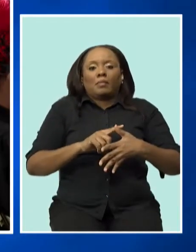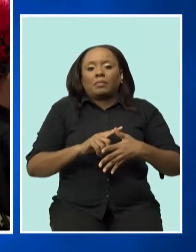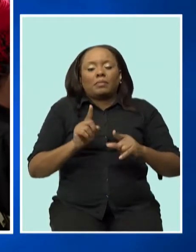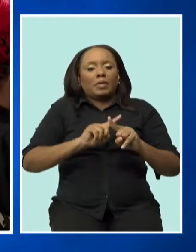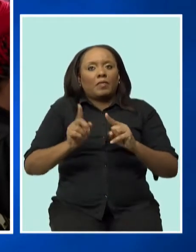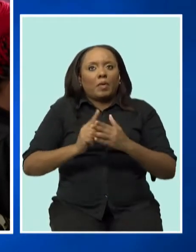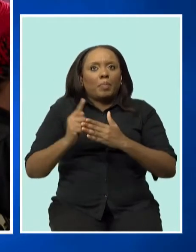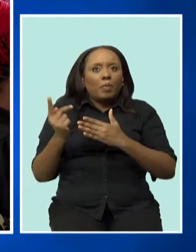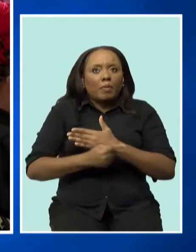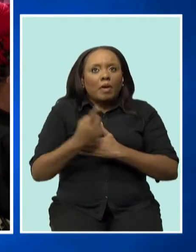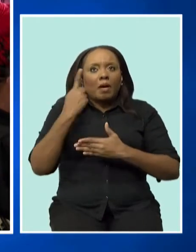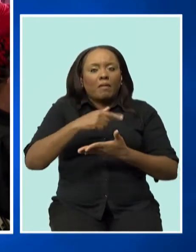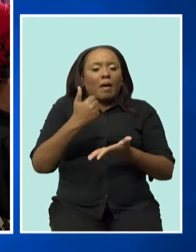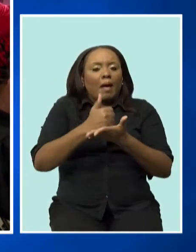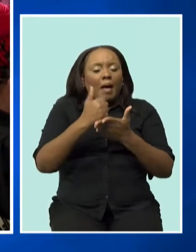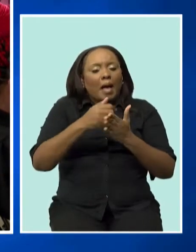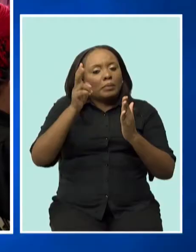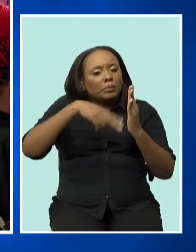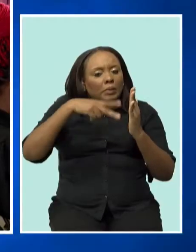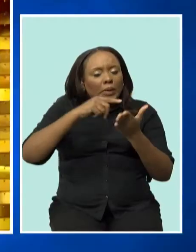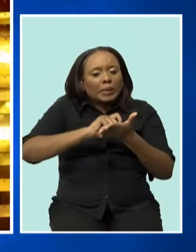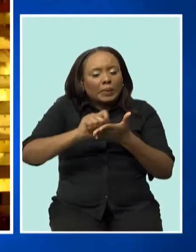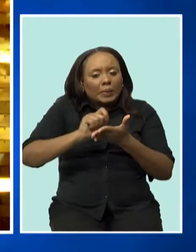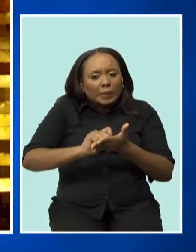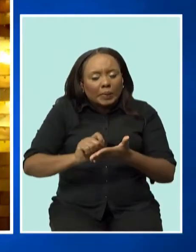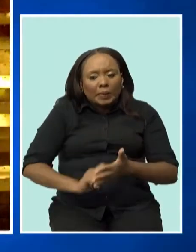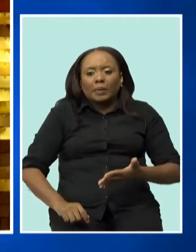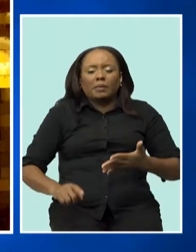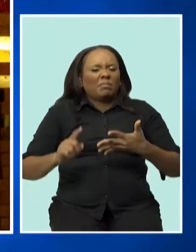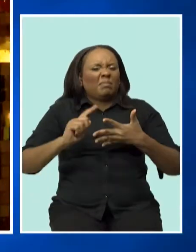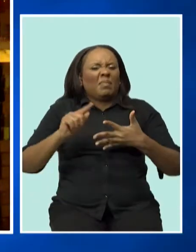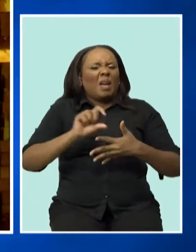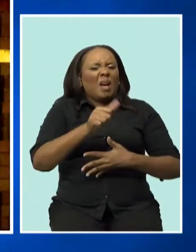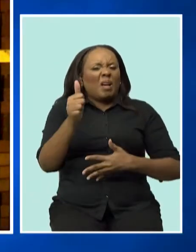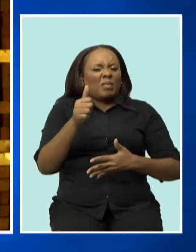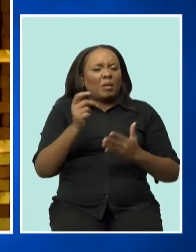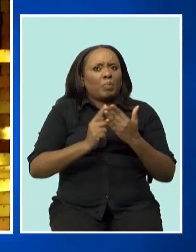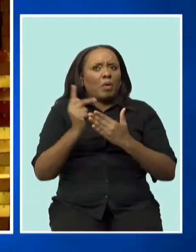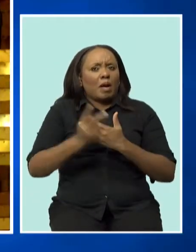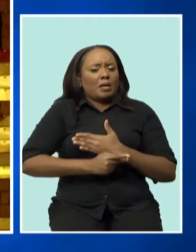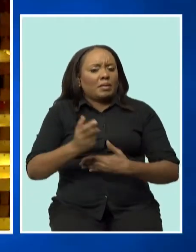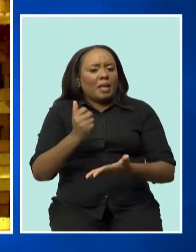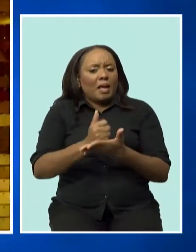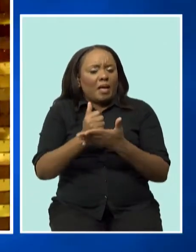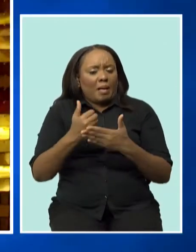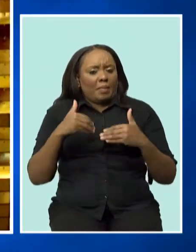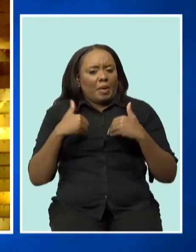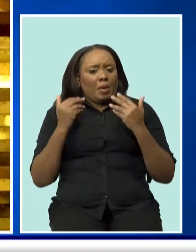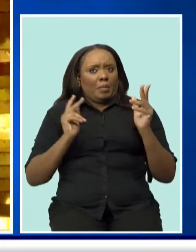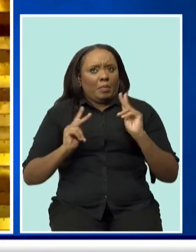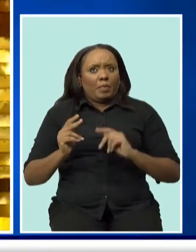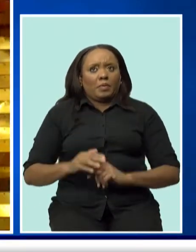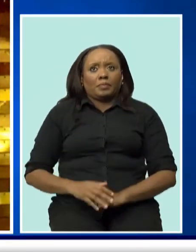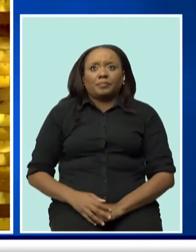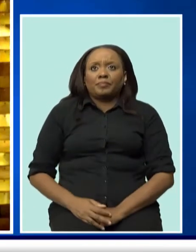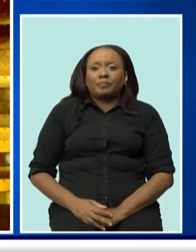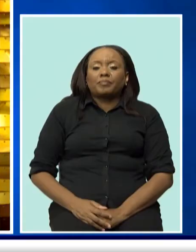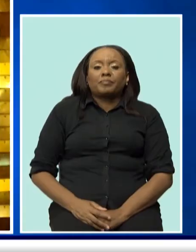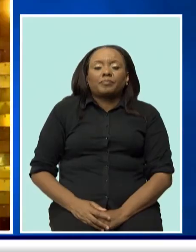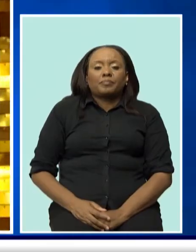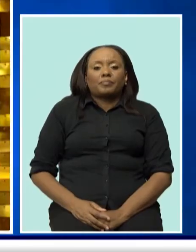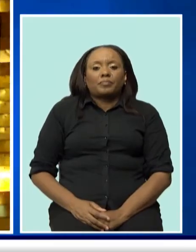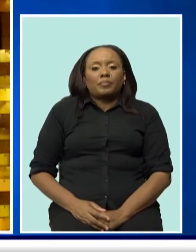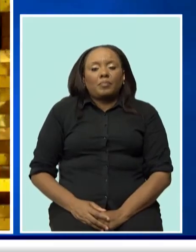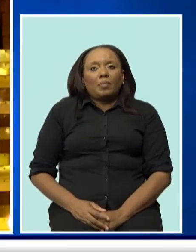programs, and enhanced subject offerings. In 2019, the overall percentage pass rate across all